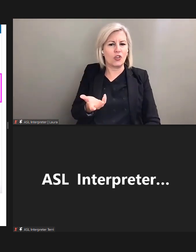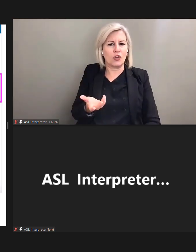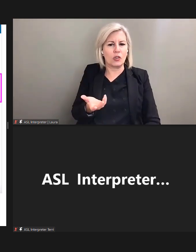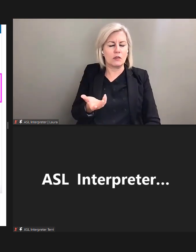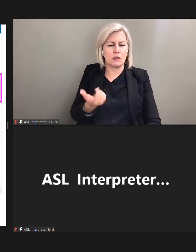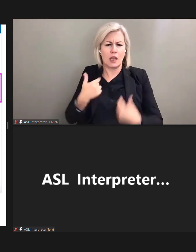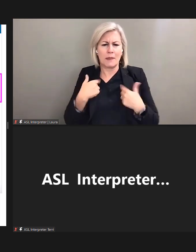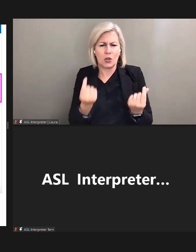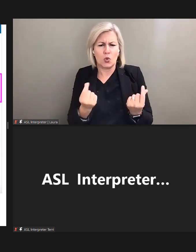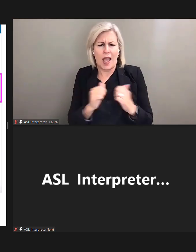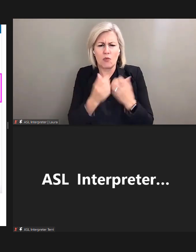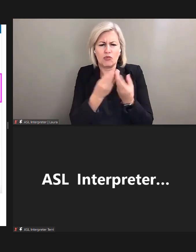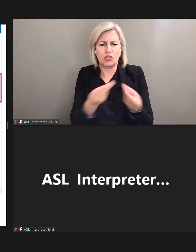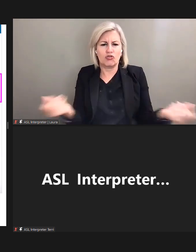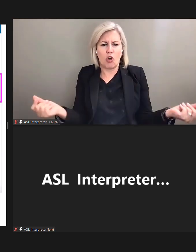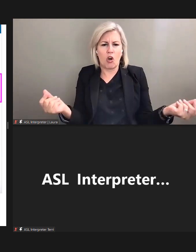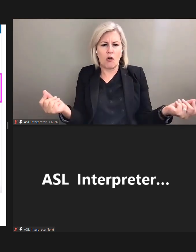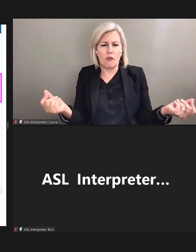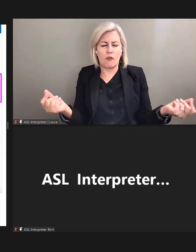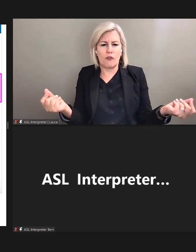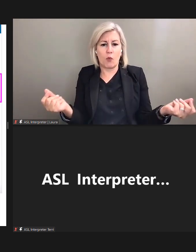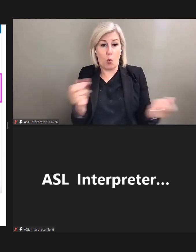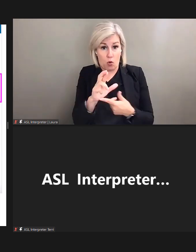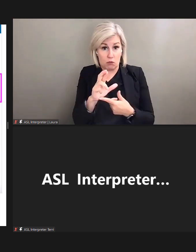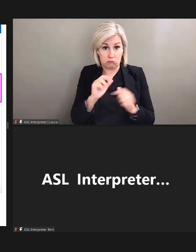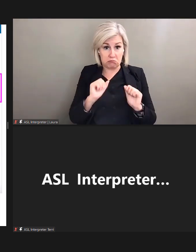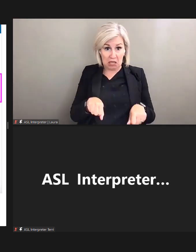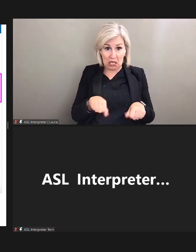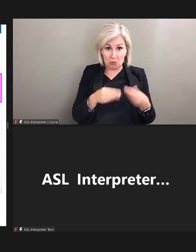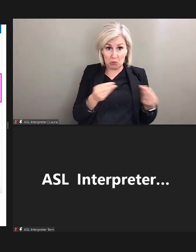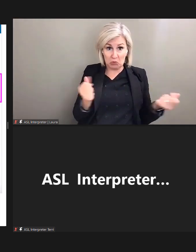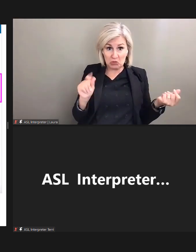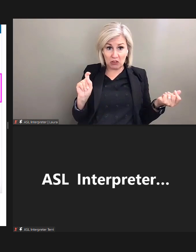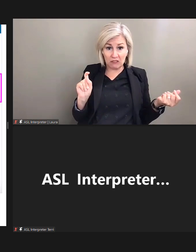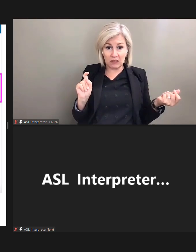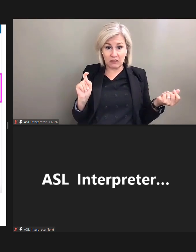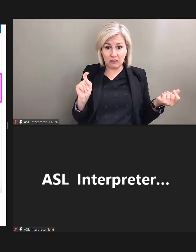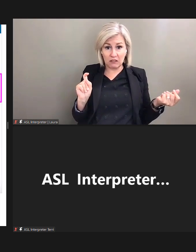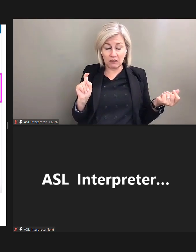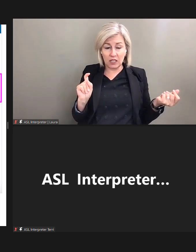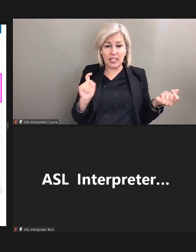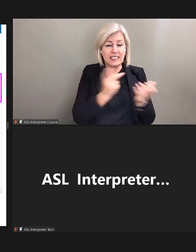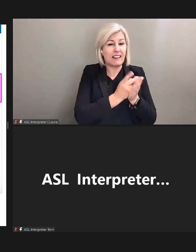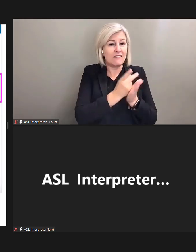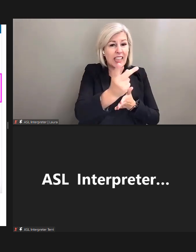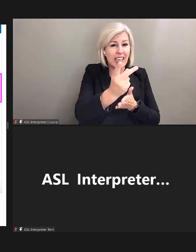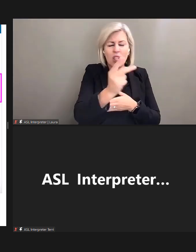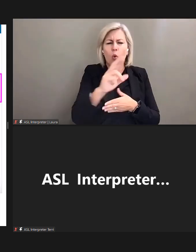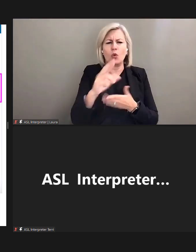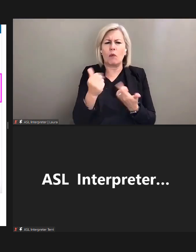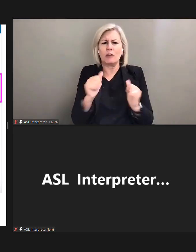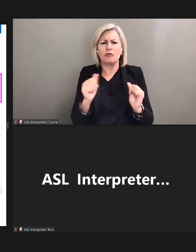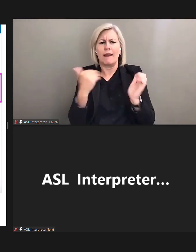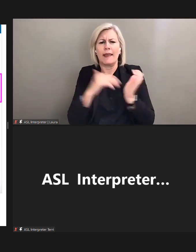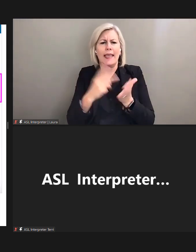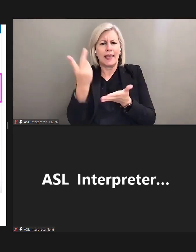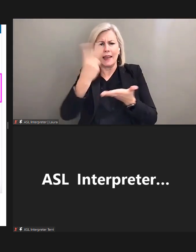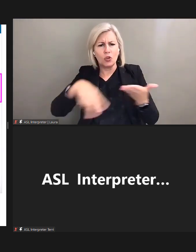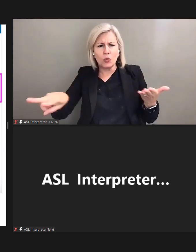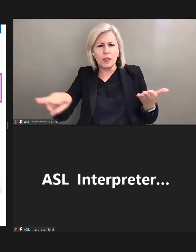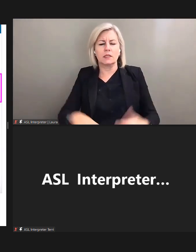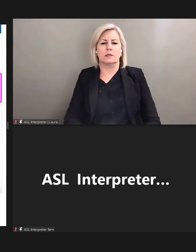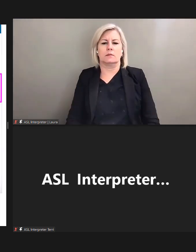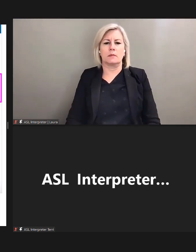can I do to resolve this, or can it be resolved? Is it a fail, or do I try again in 2